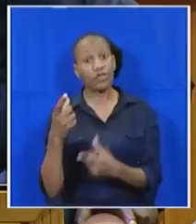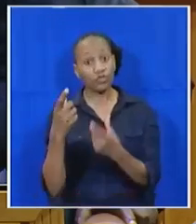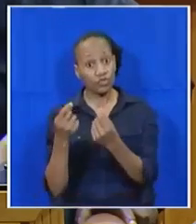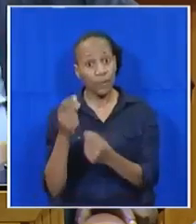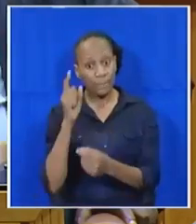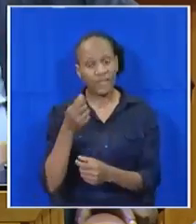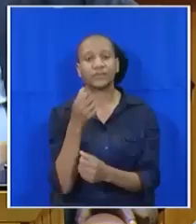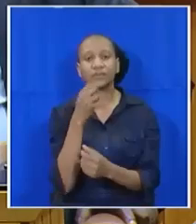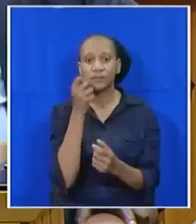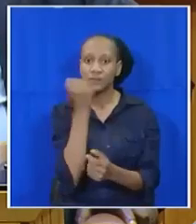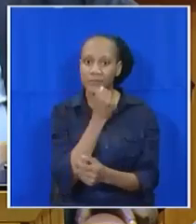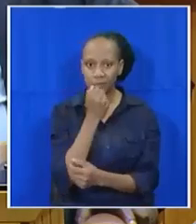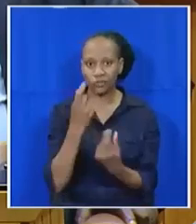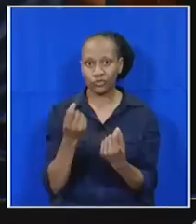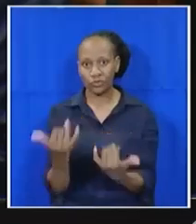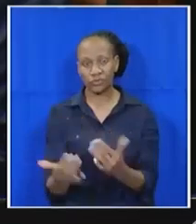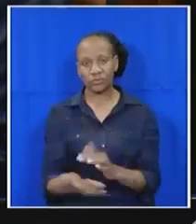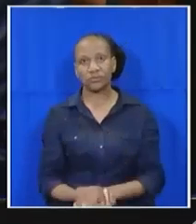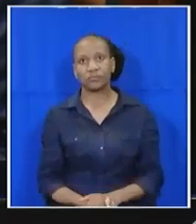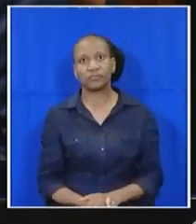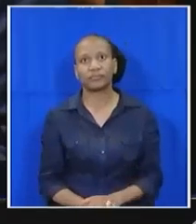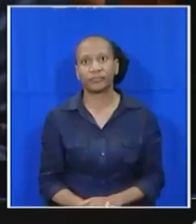Kolobane.